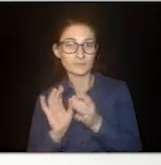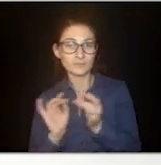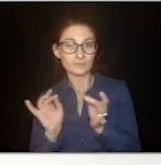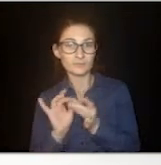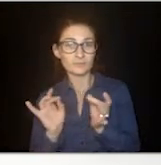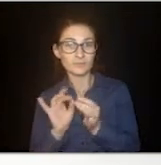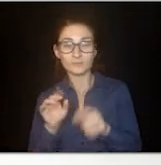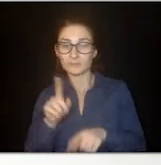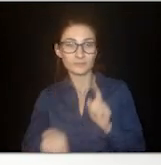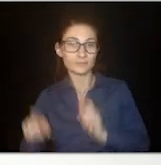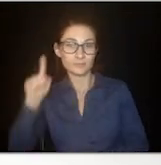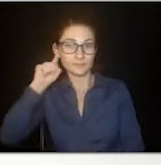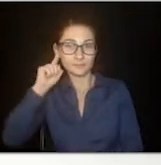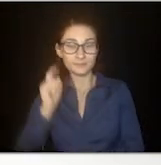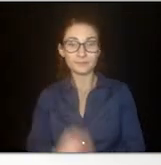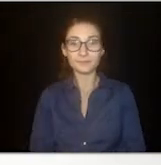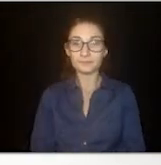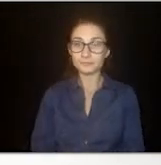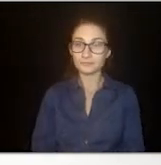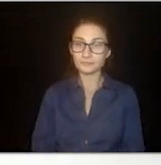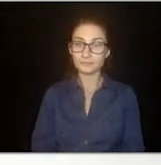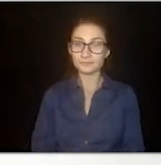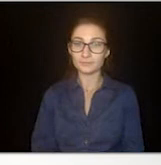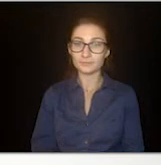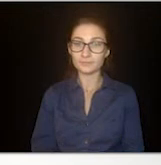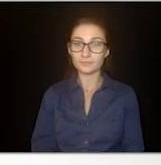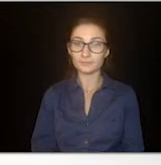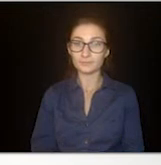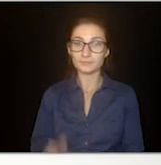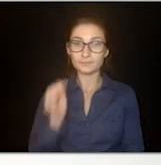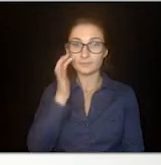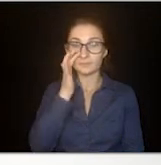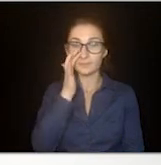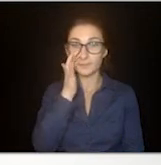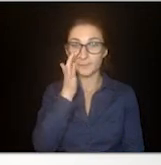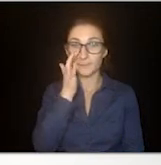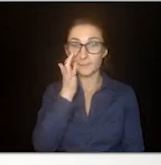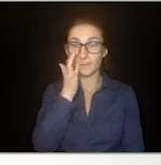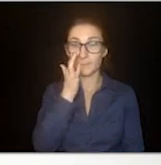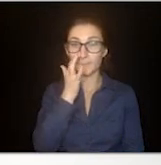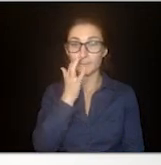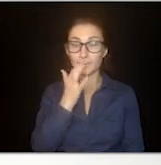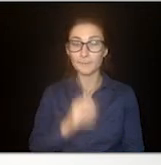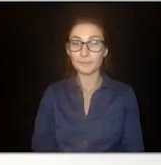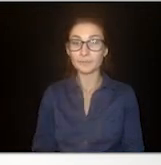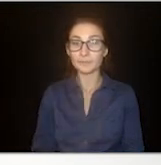This one might go a little bit long, but this one is